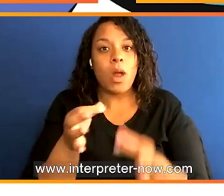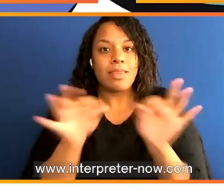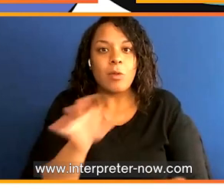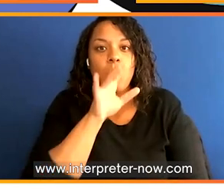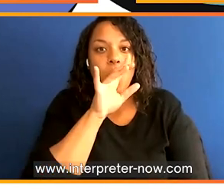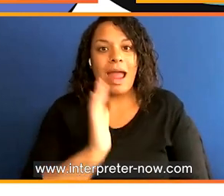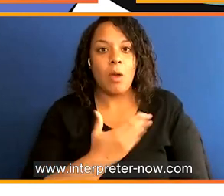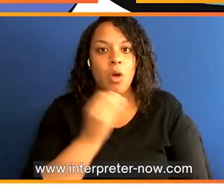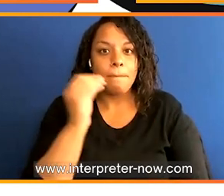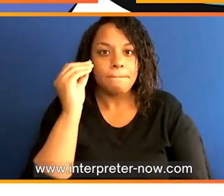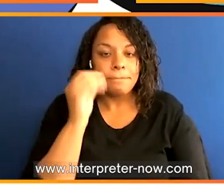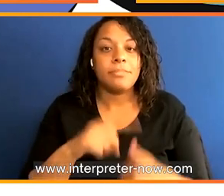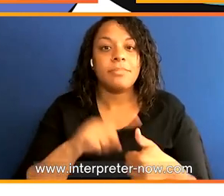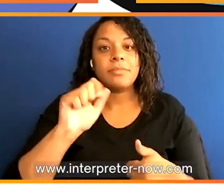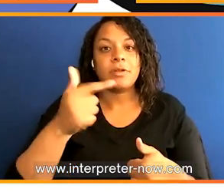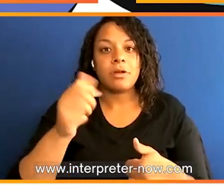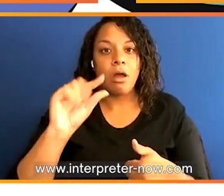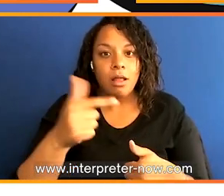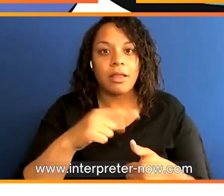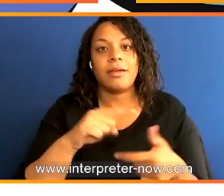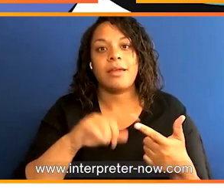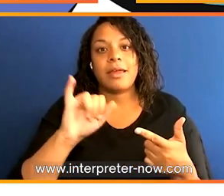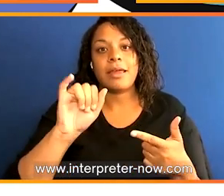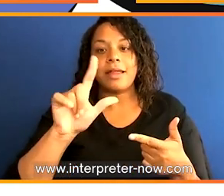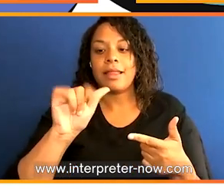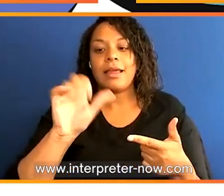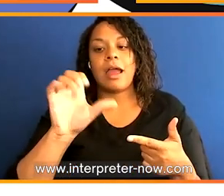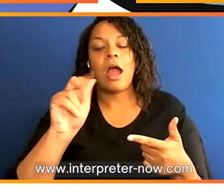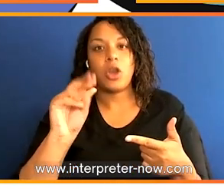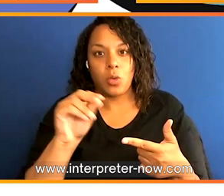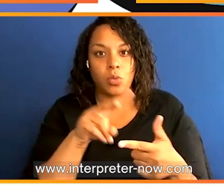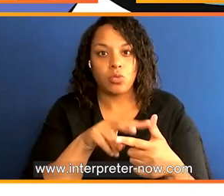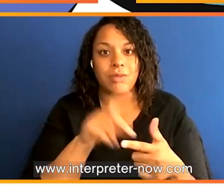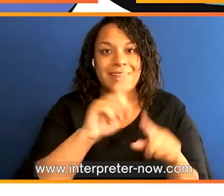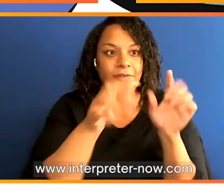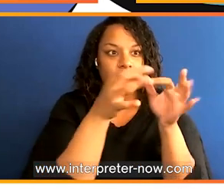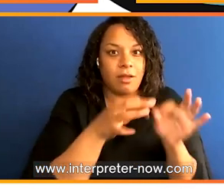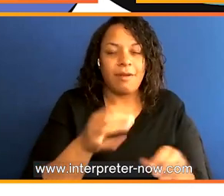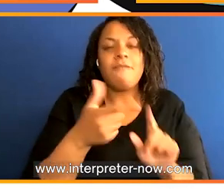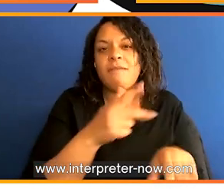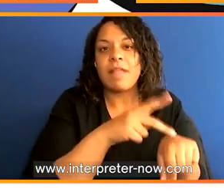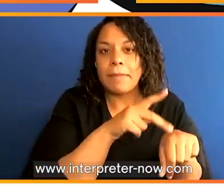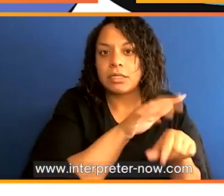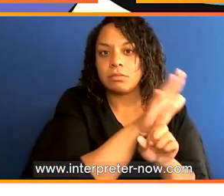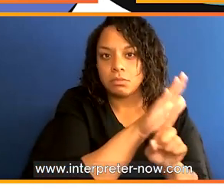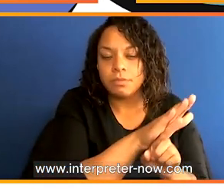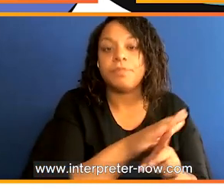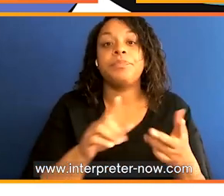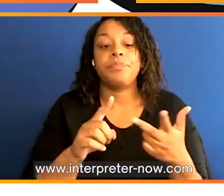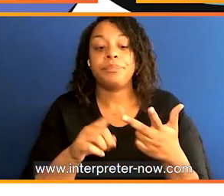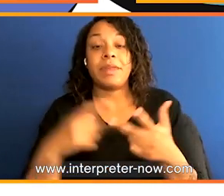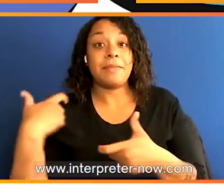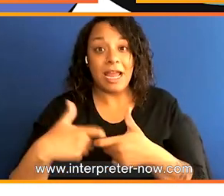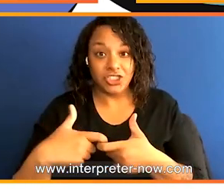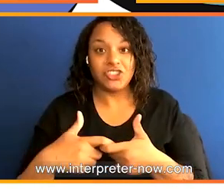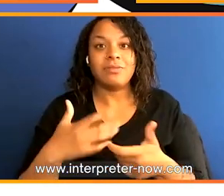was Tagalog and Ilocano. So two different dialects that are Filipino. Spanish, because we had relatives